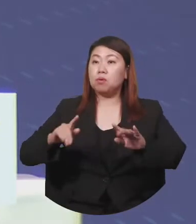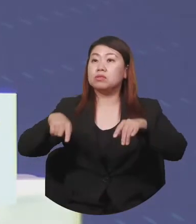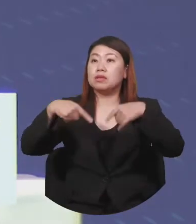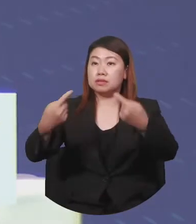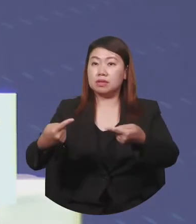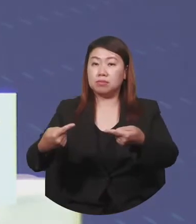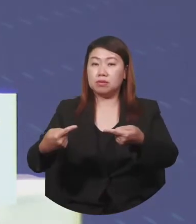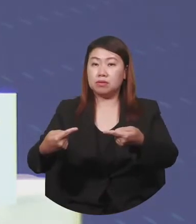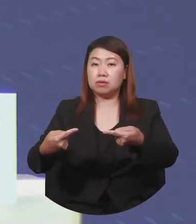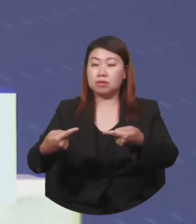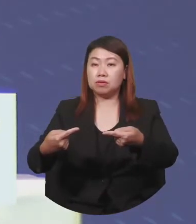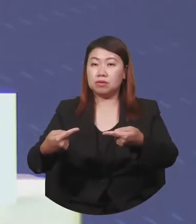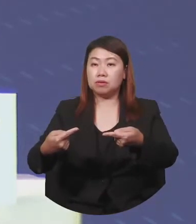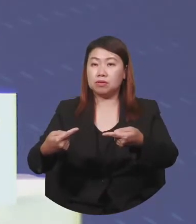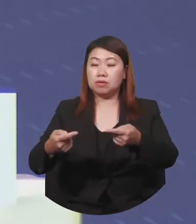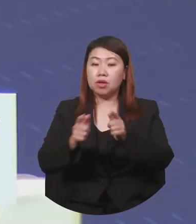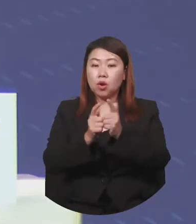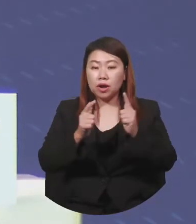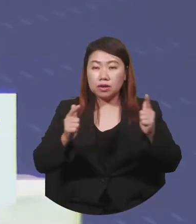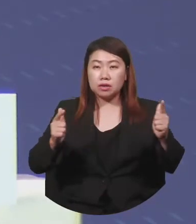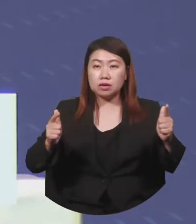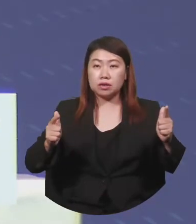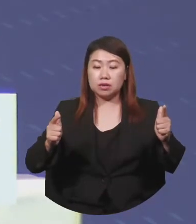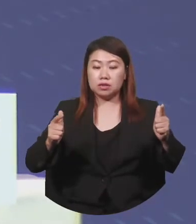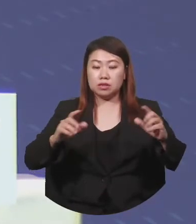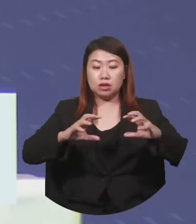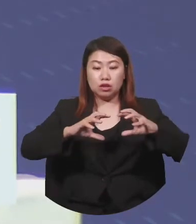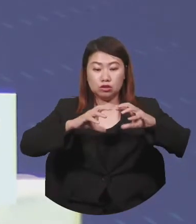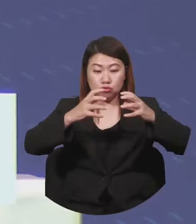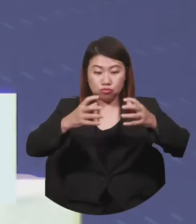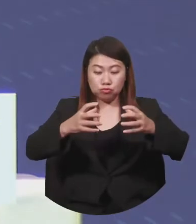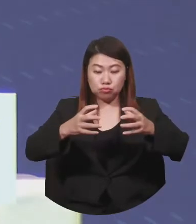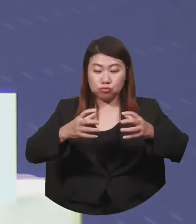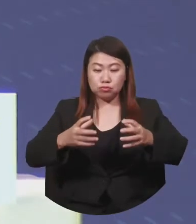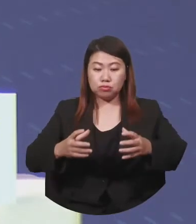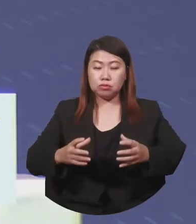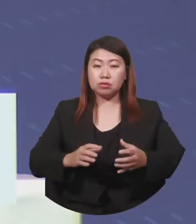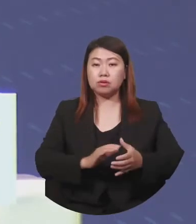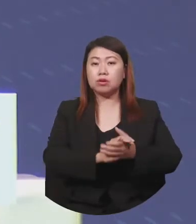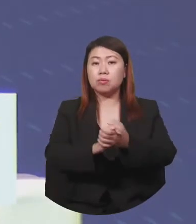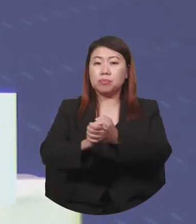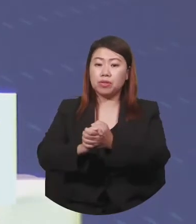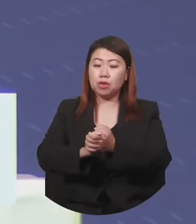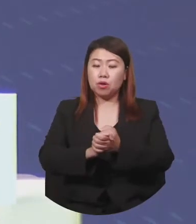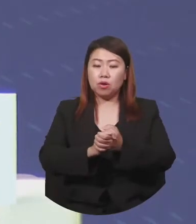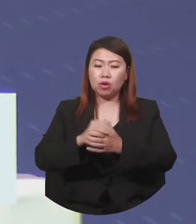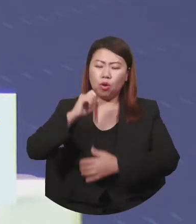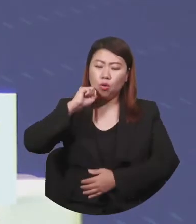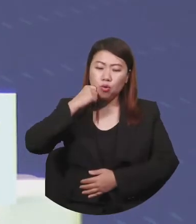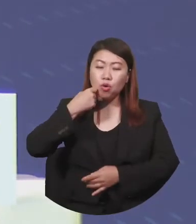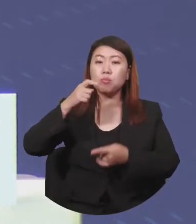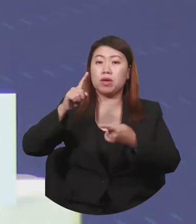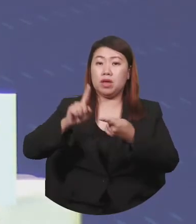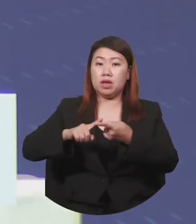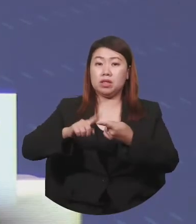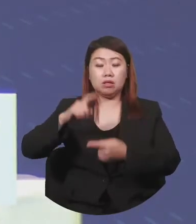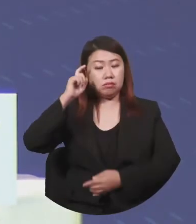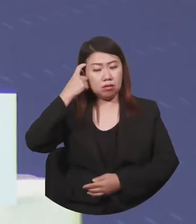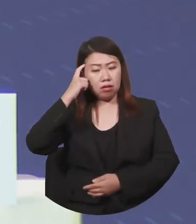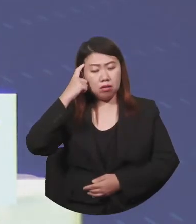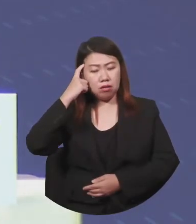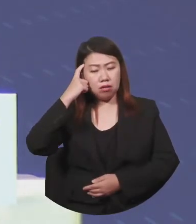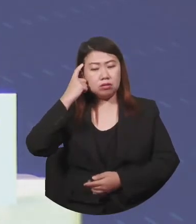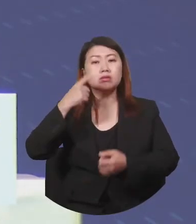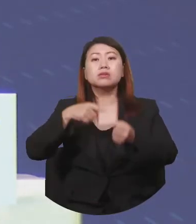being elaborated, the reasons behind. From the regional and global perspective, I